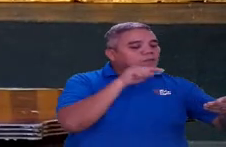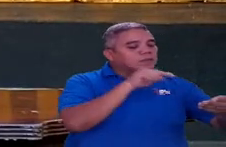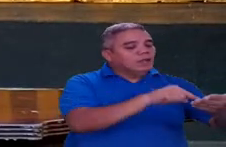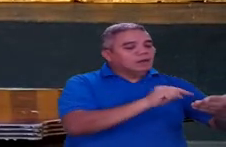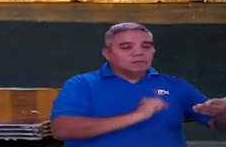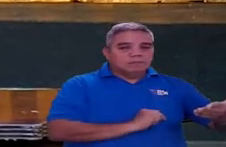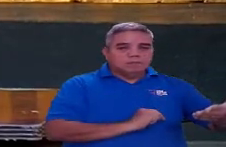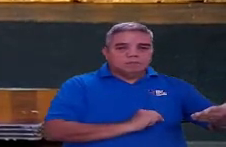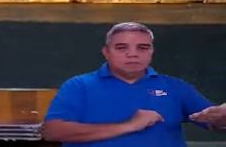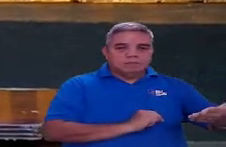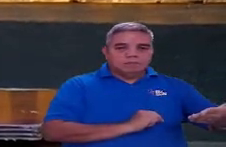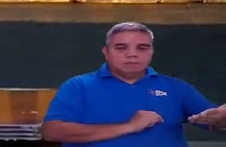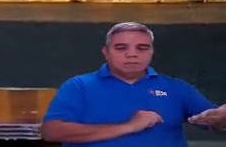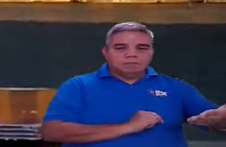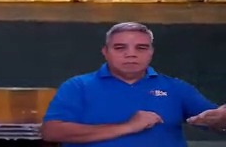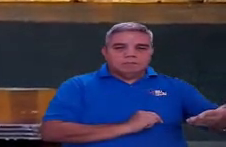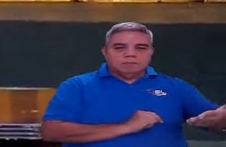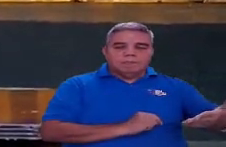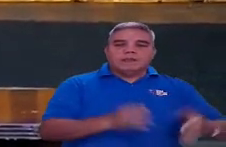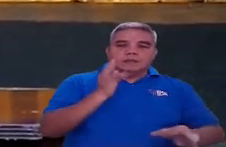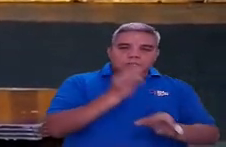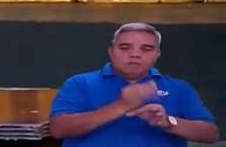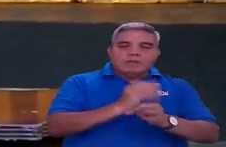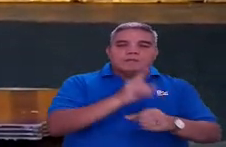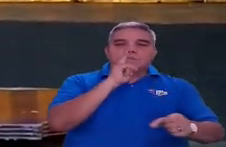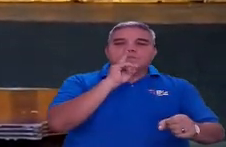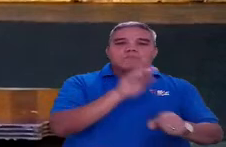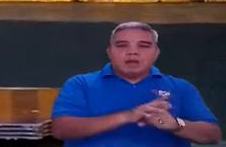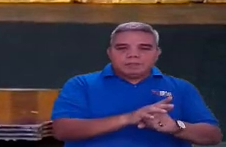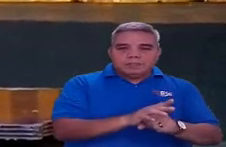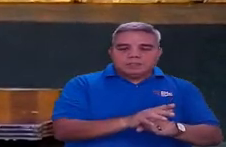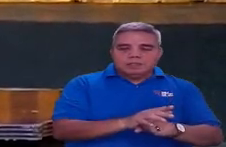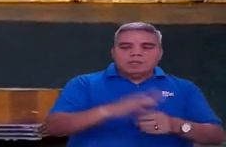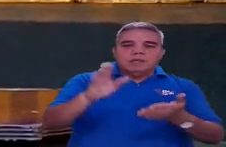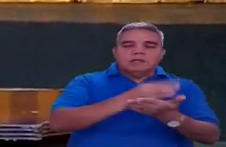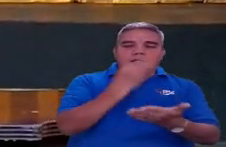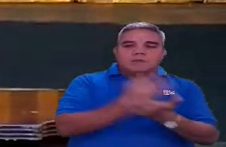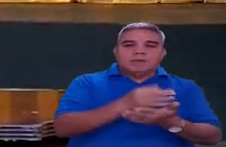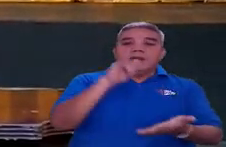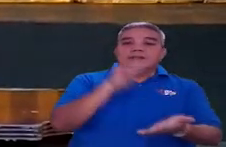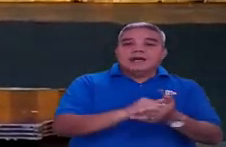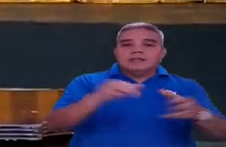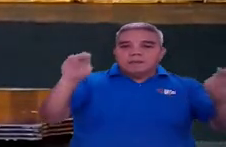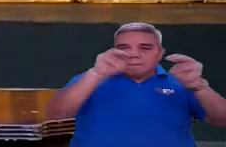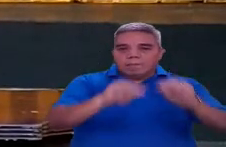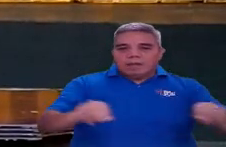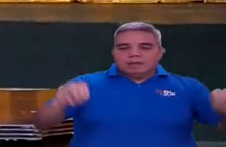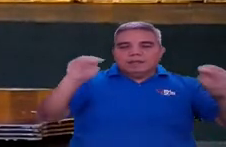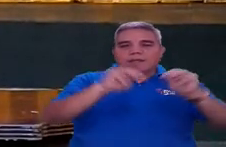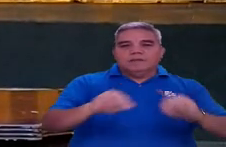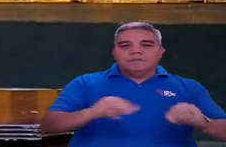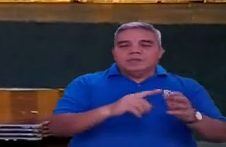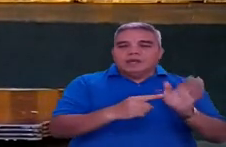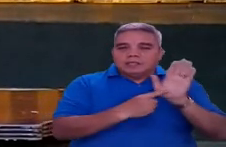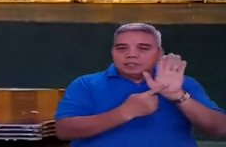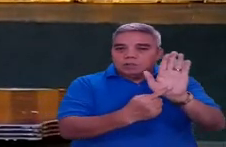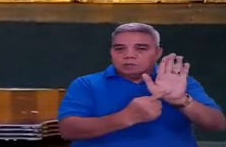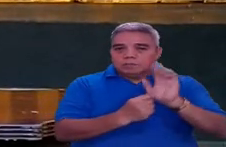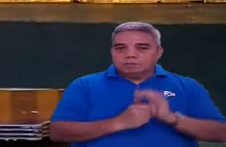Then, yung kanilang faith promise offering that Monday, as a result